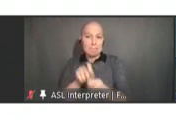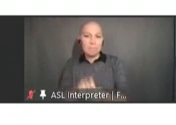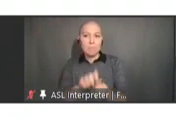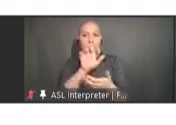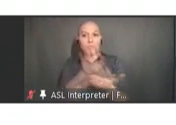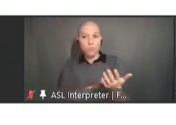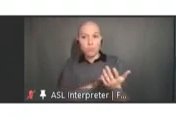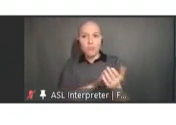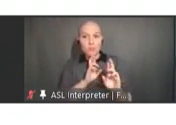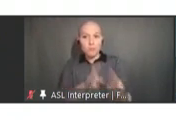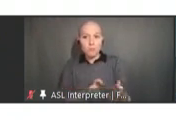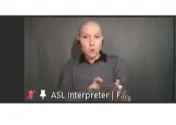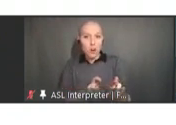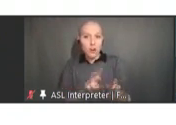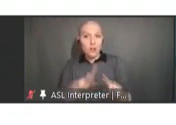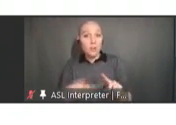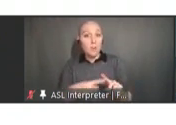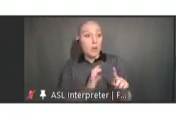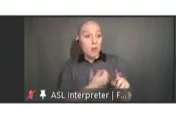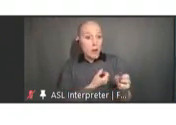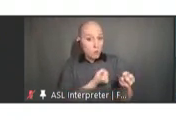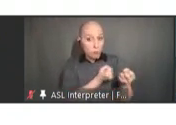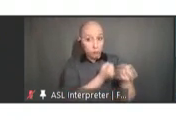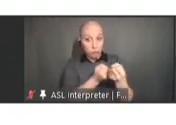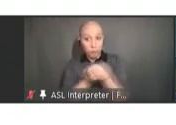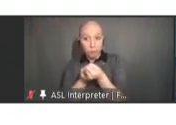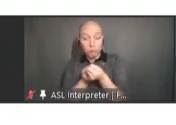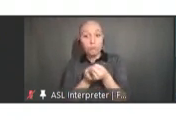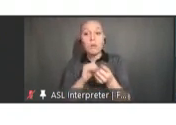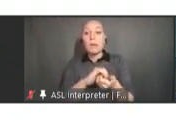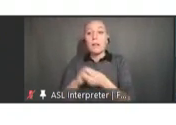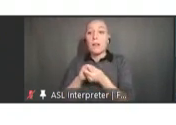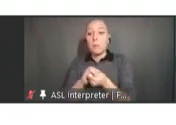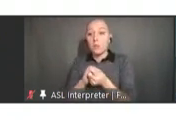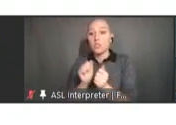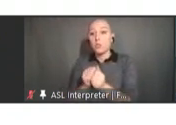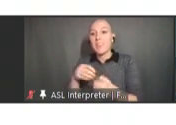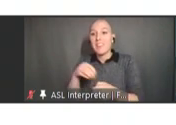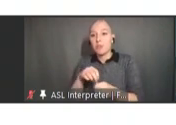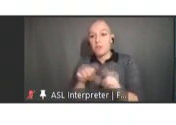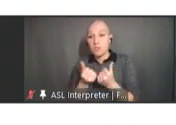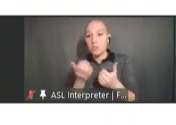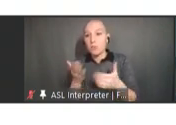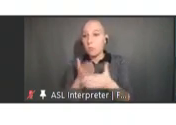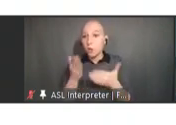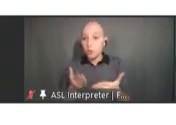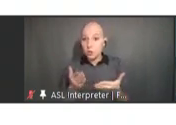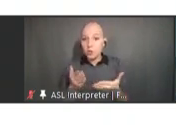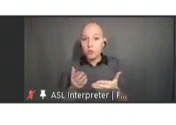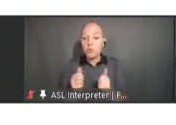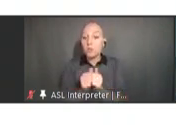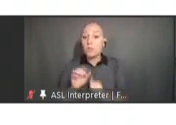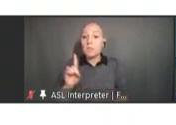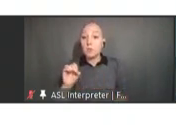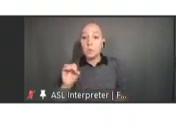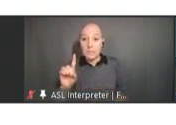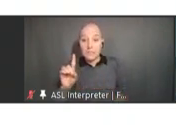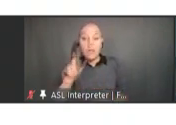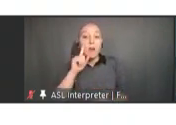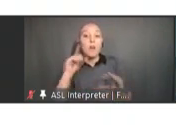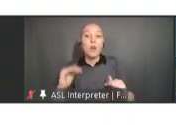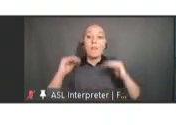are supporting in collaboration with our interagency partners in the Department of Defense for the advanced development or